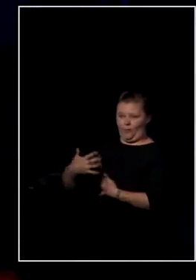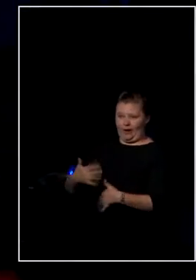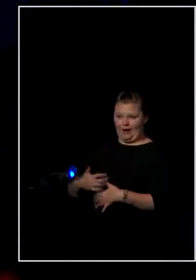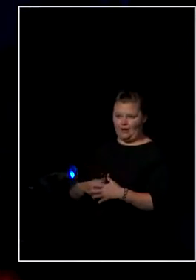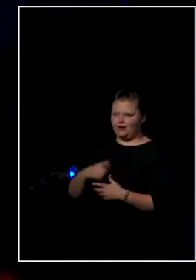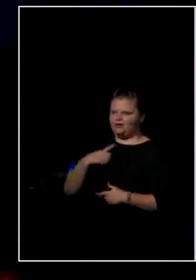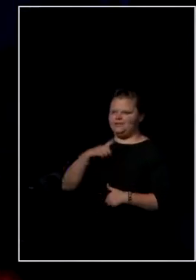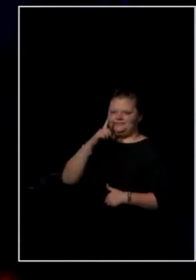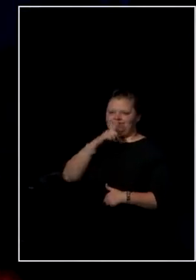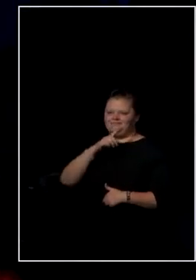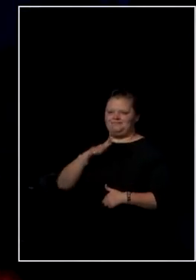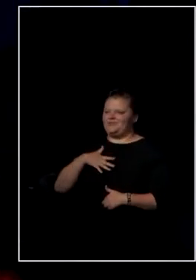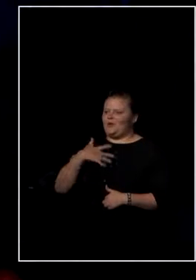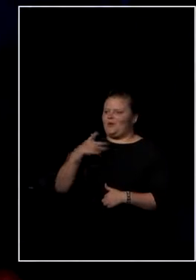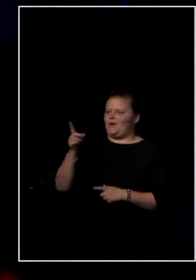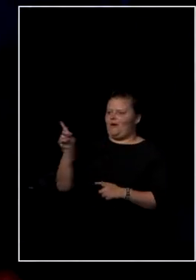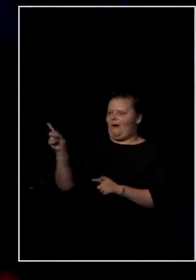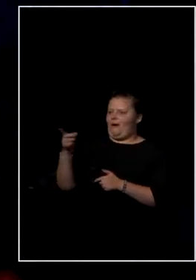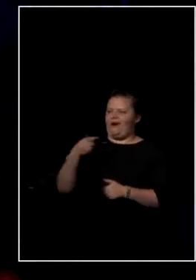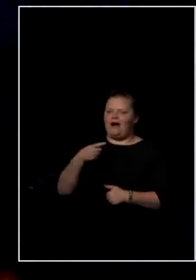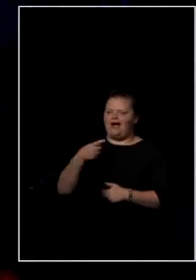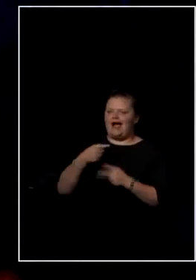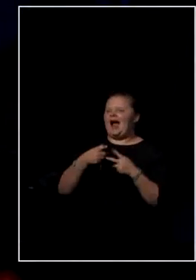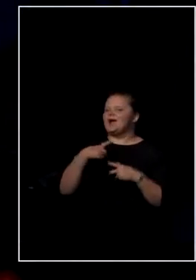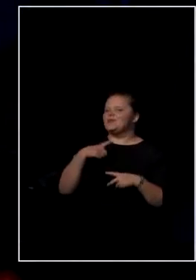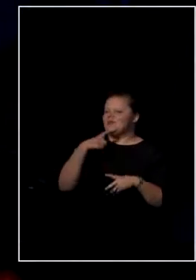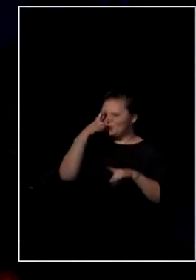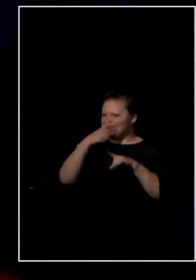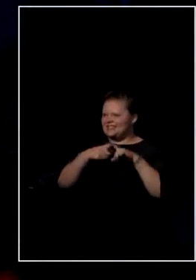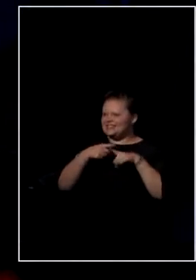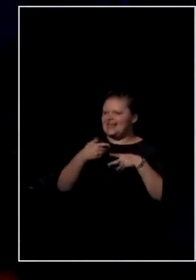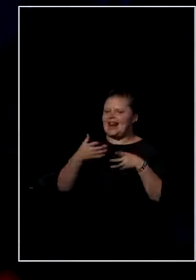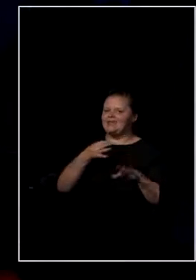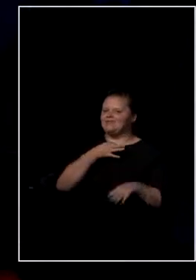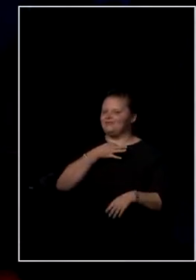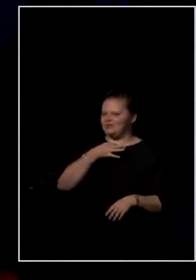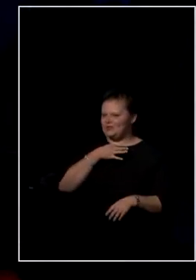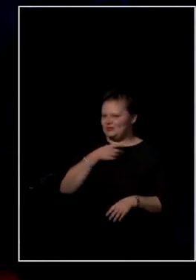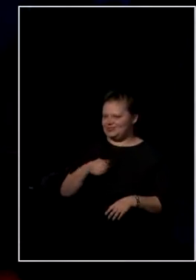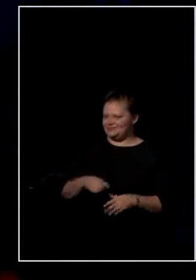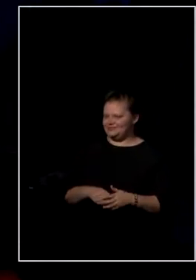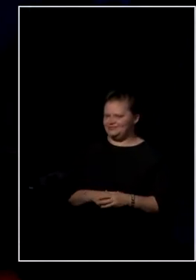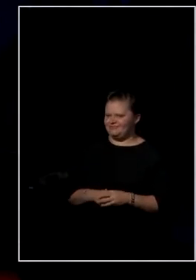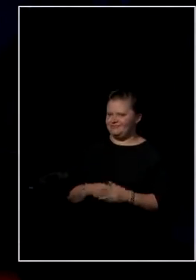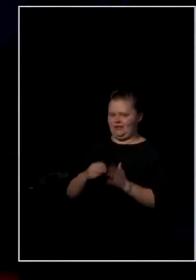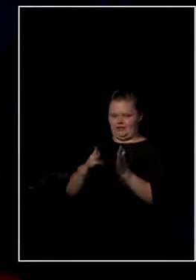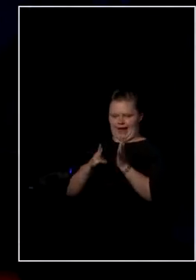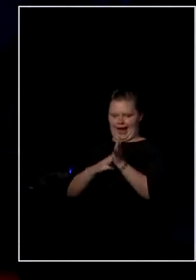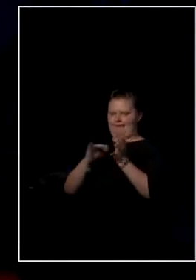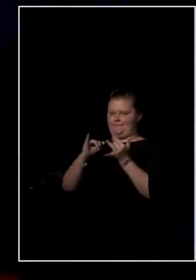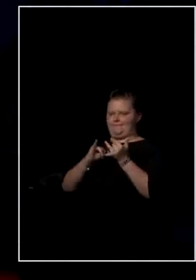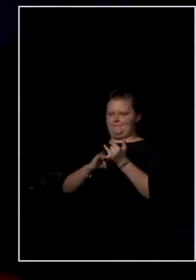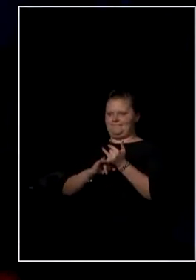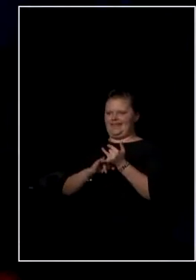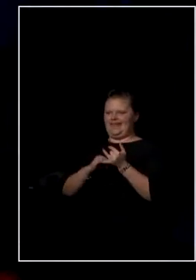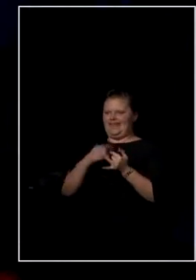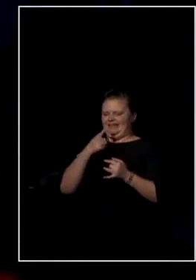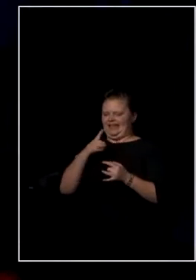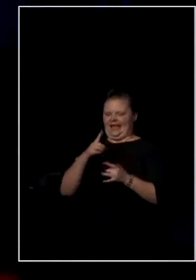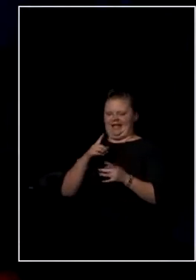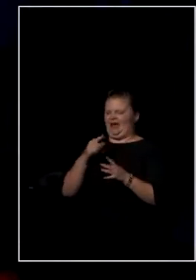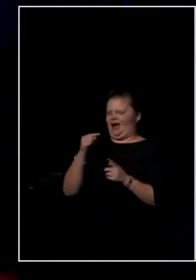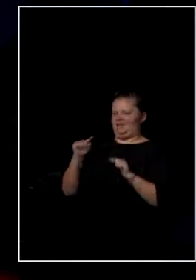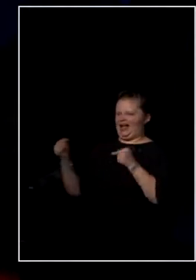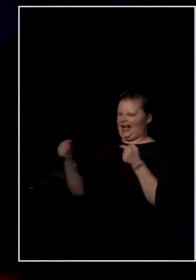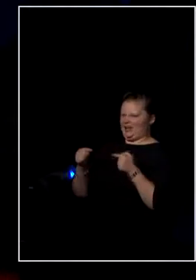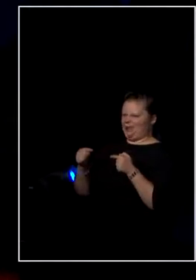want to hire someone that's a sick leave risk, like is perceived as multiple sclerosis. I would argue that that is not the case,